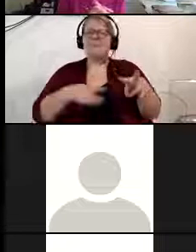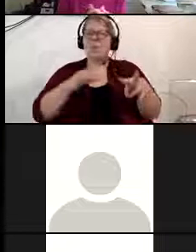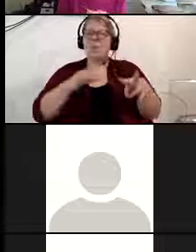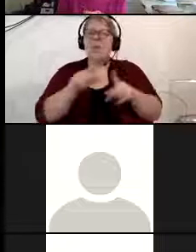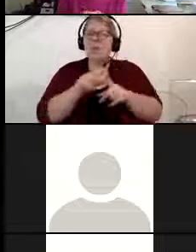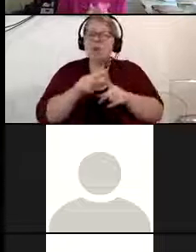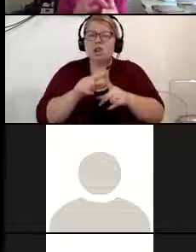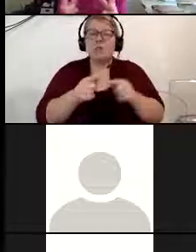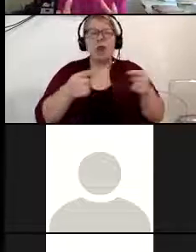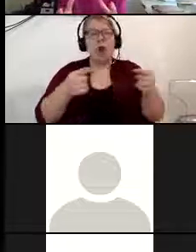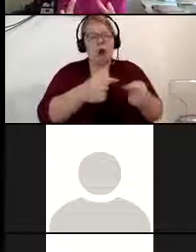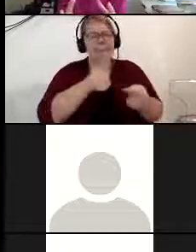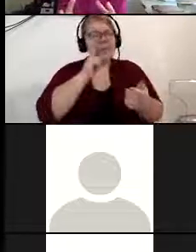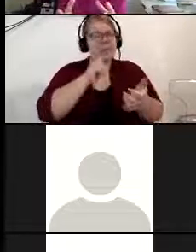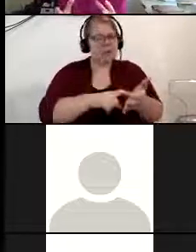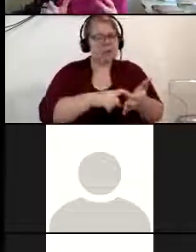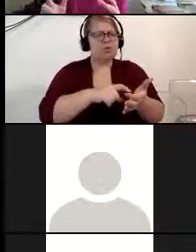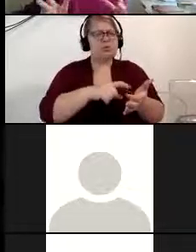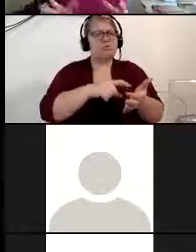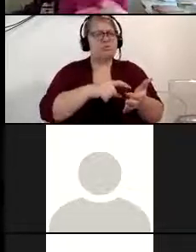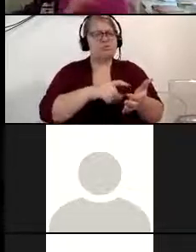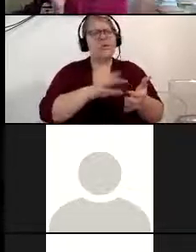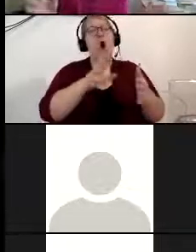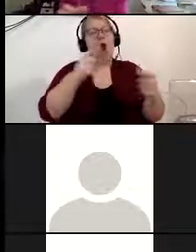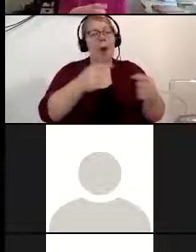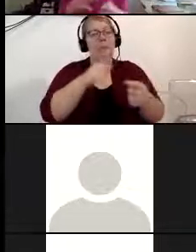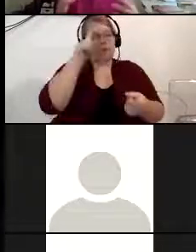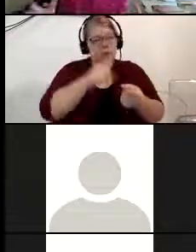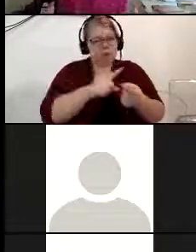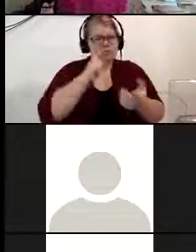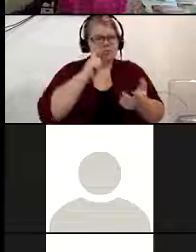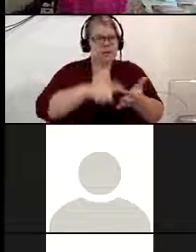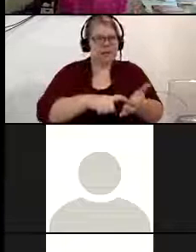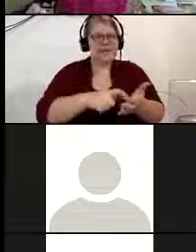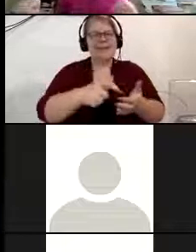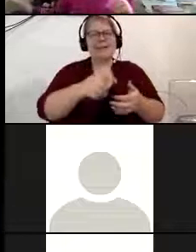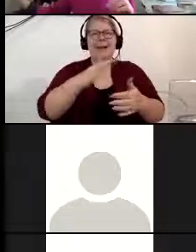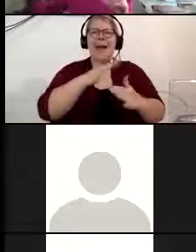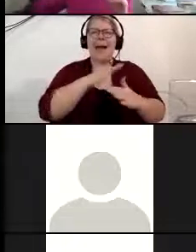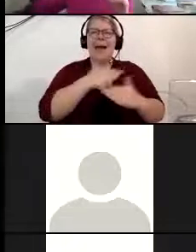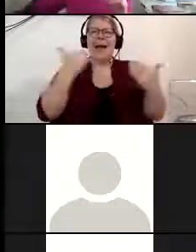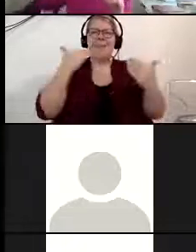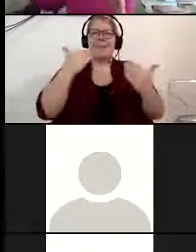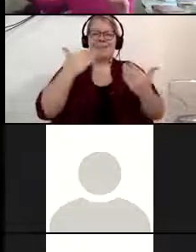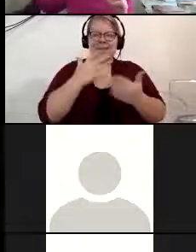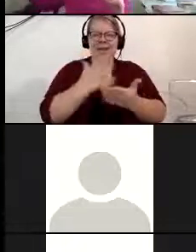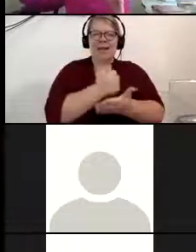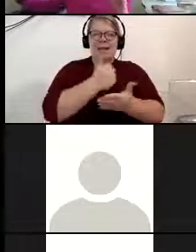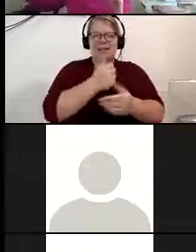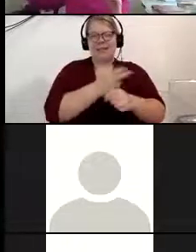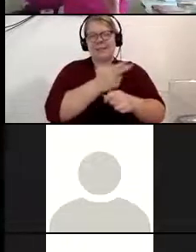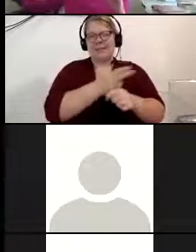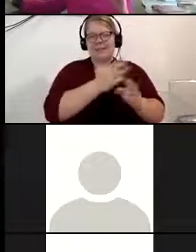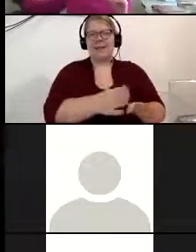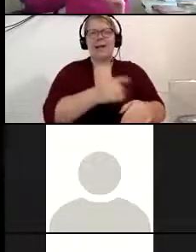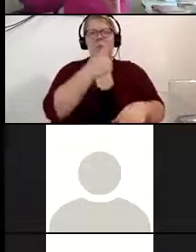reduction recognizes abstinence as one of many treatment goals. And, and then they